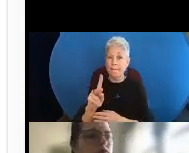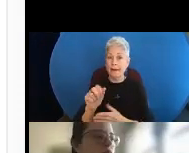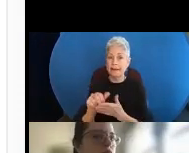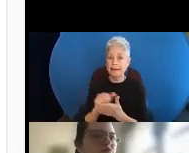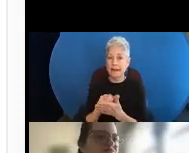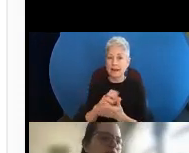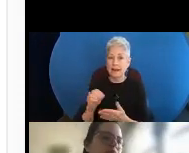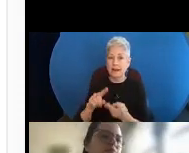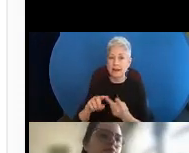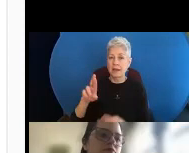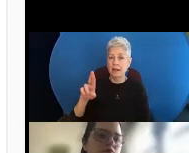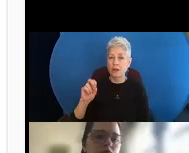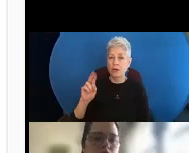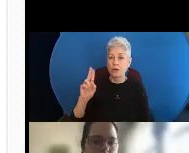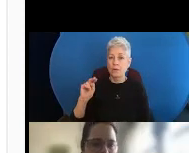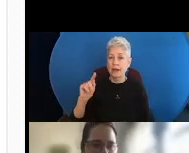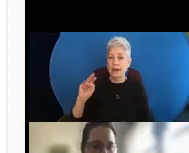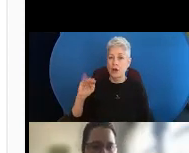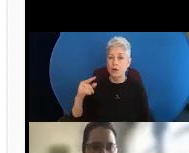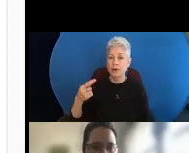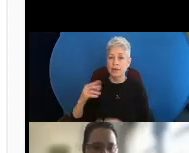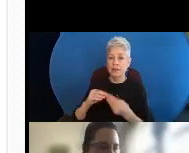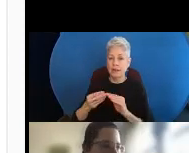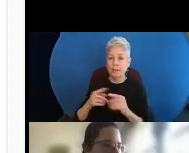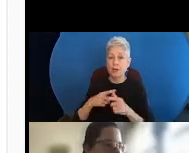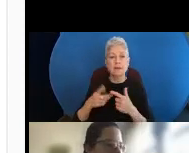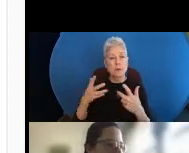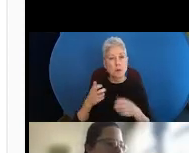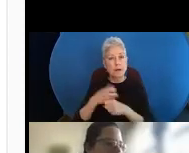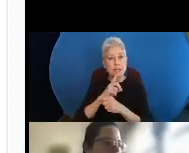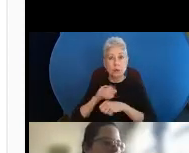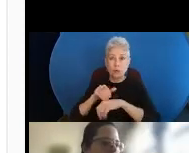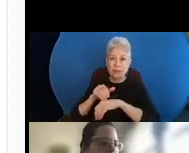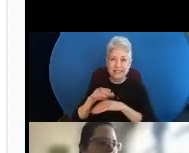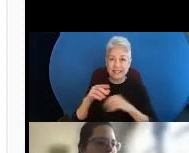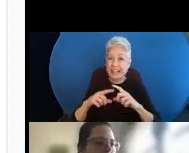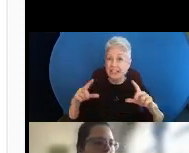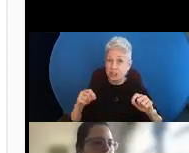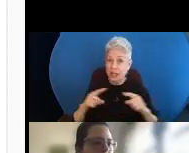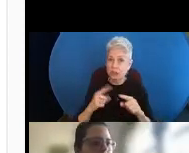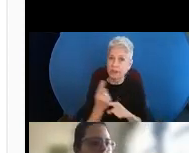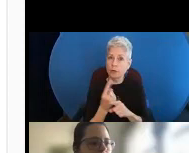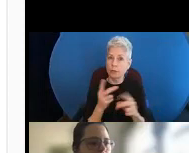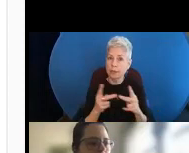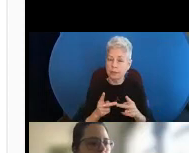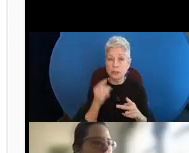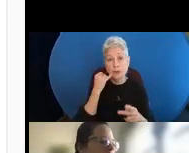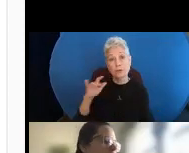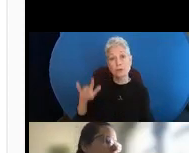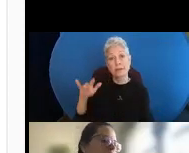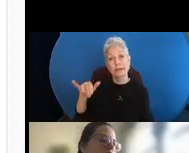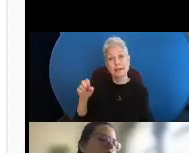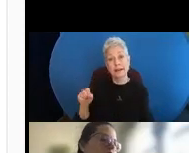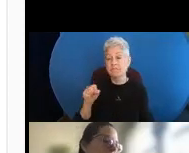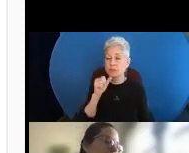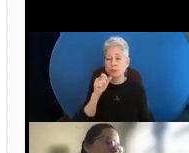routing number, that we are sending the check to the right place. So if you click yes, you don't have to enter